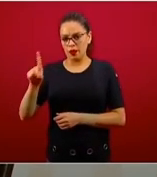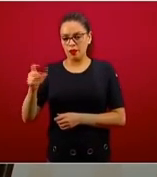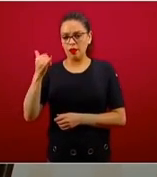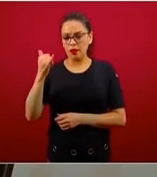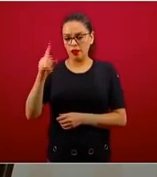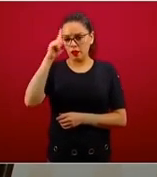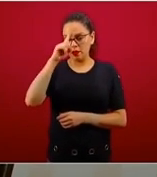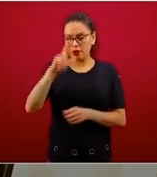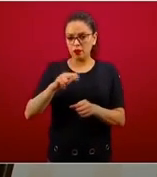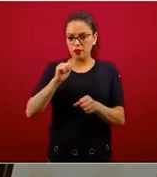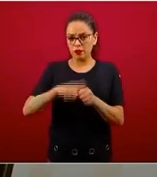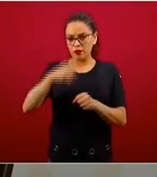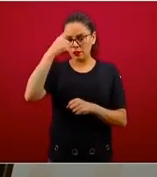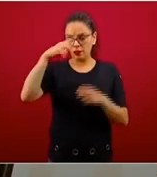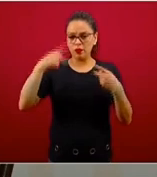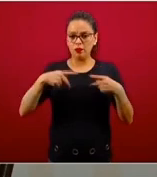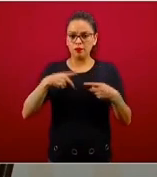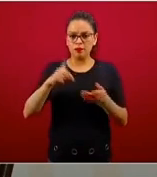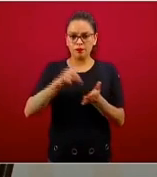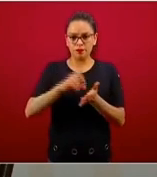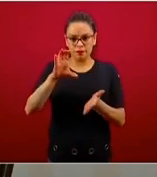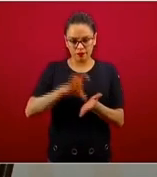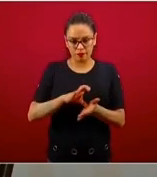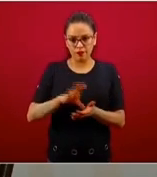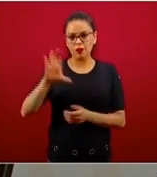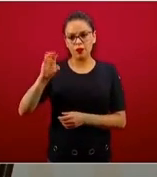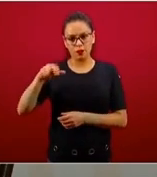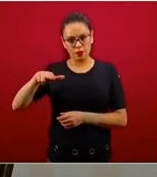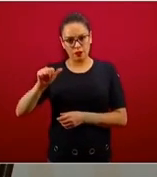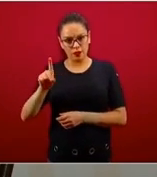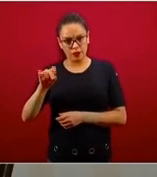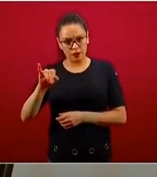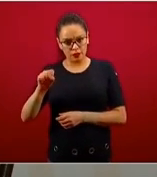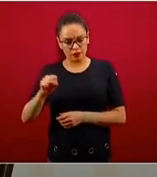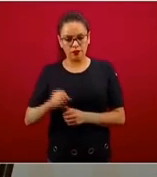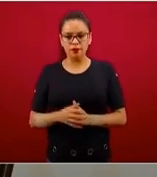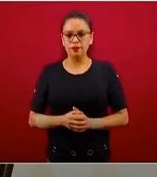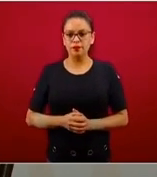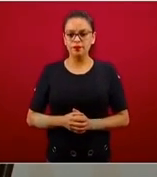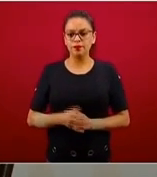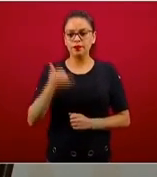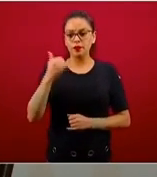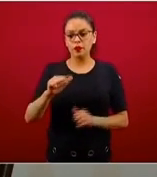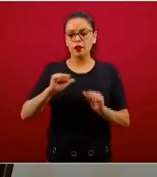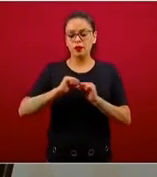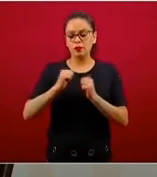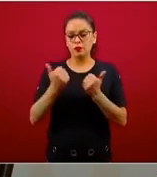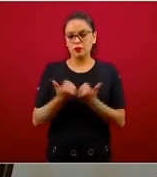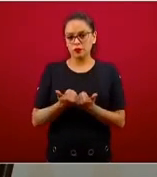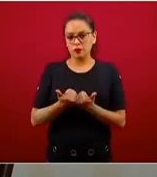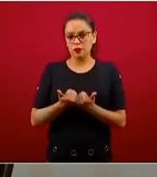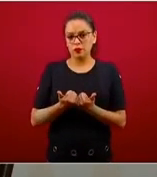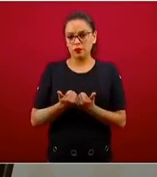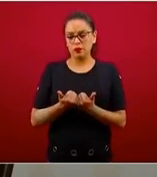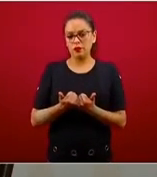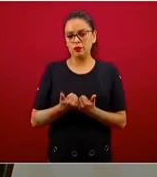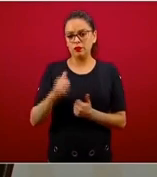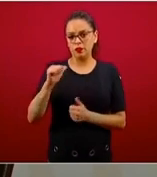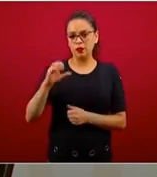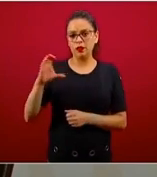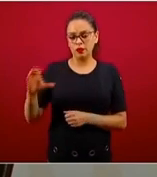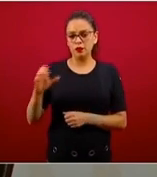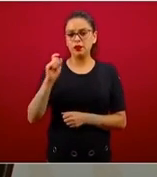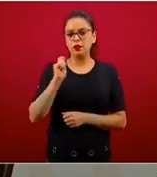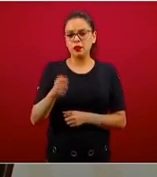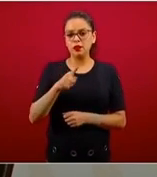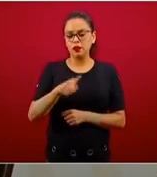para from las personas con CONAPRED discapacidad, for people CONADIS, with y el disabilities, apoyo we need support from civil organizada a través